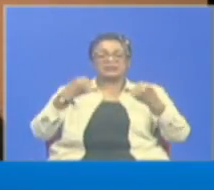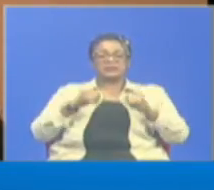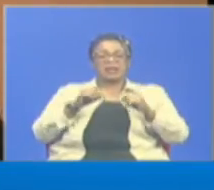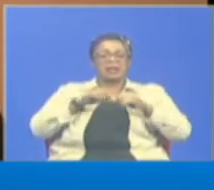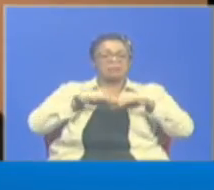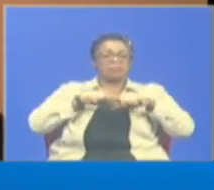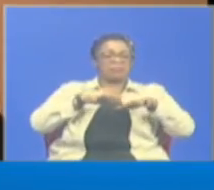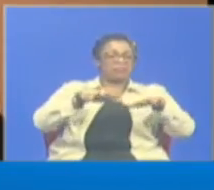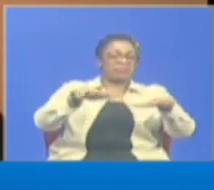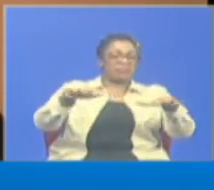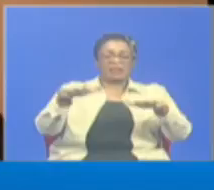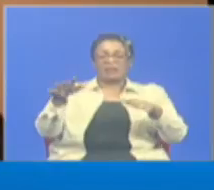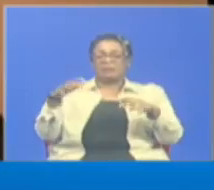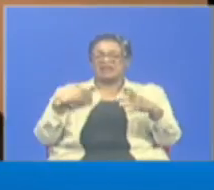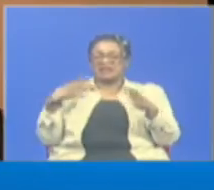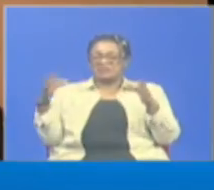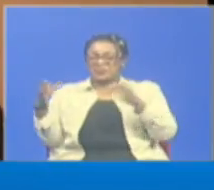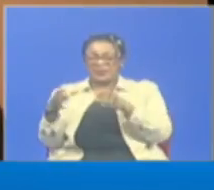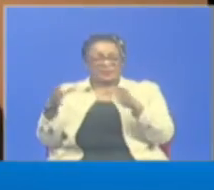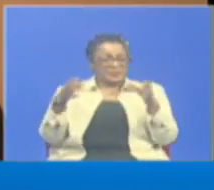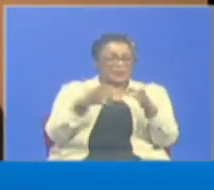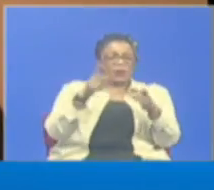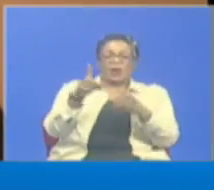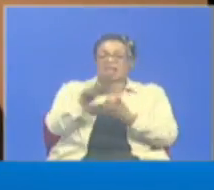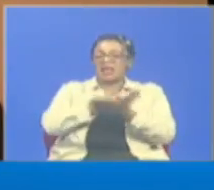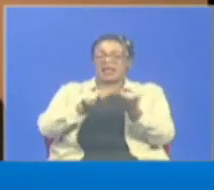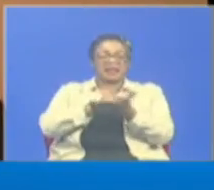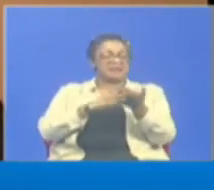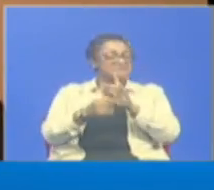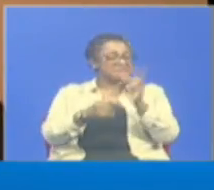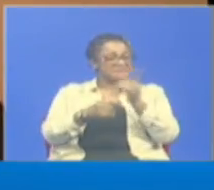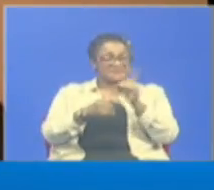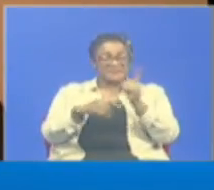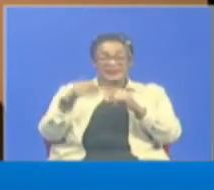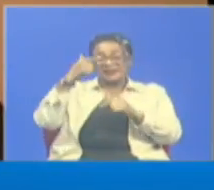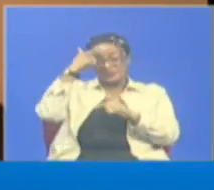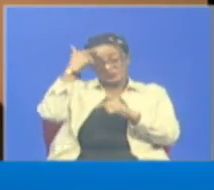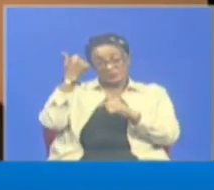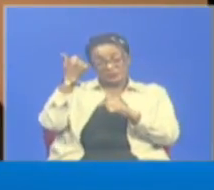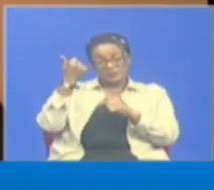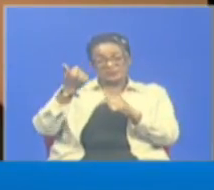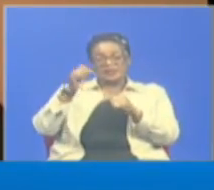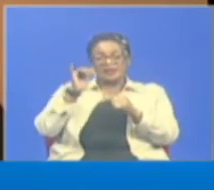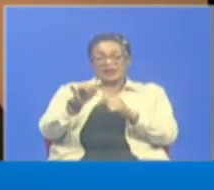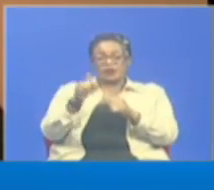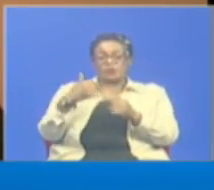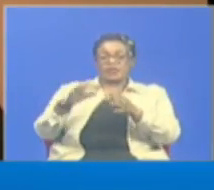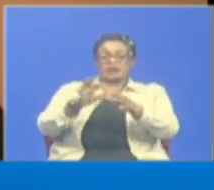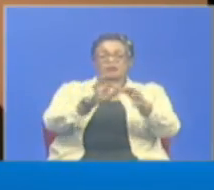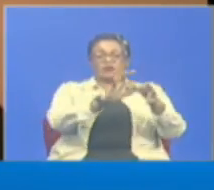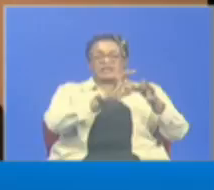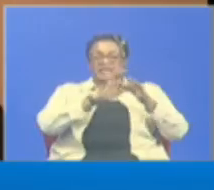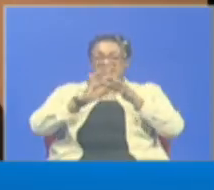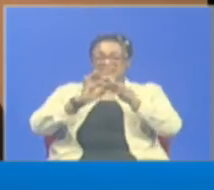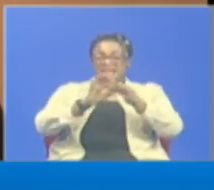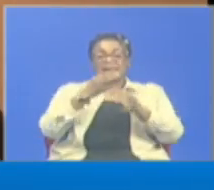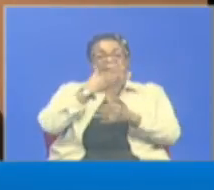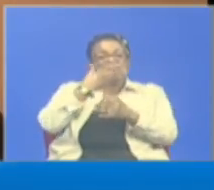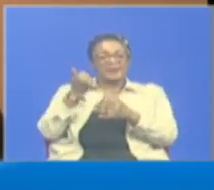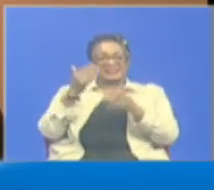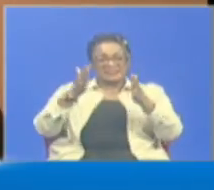one place where we are imagining that's where the support is needed. So it is important that we are all coordinated, and the best person to